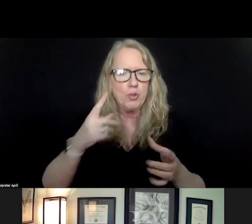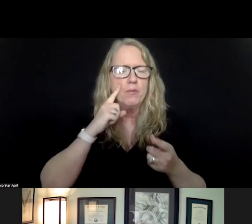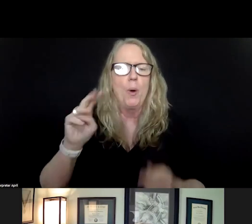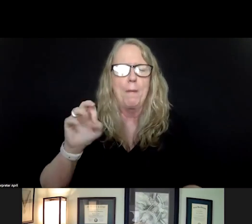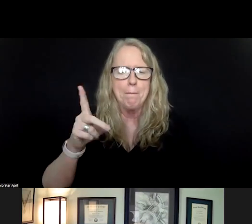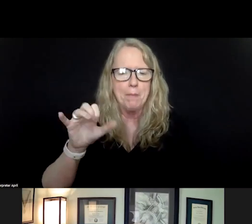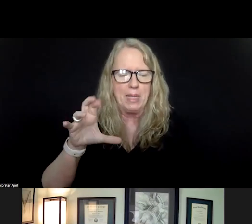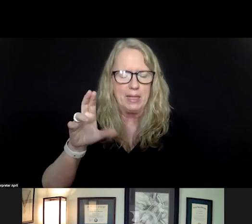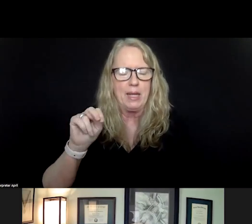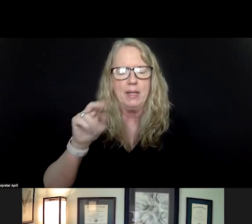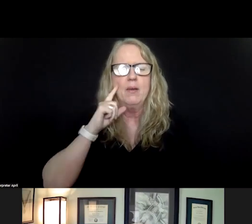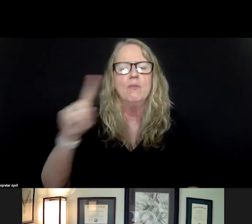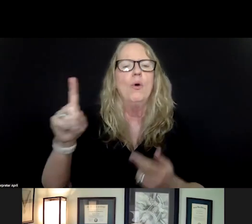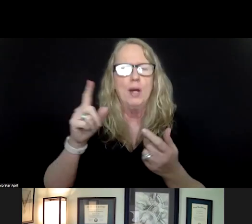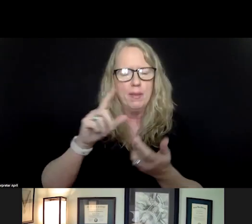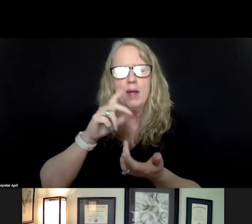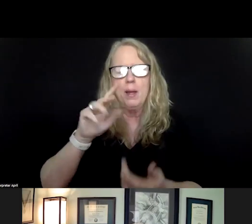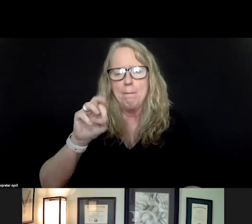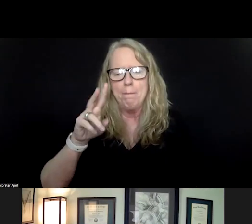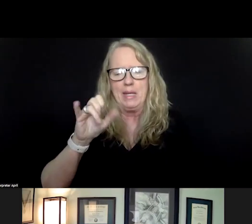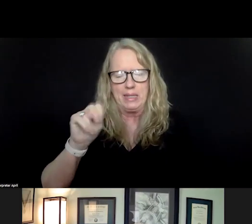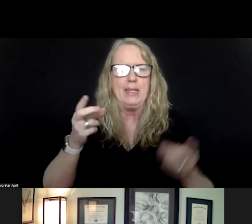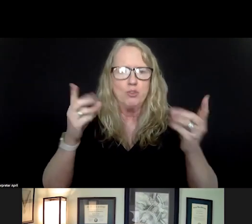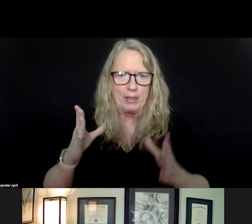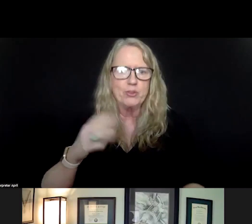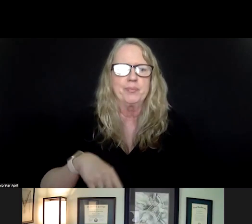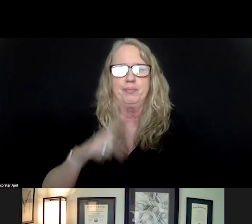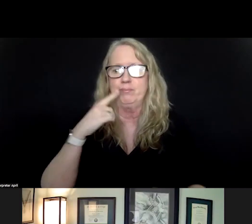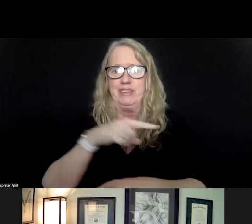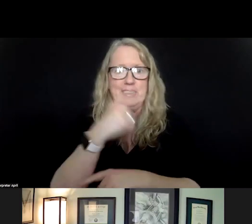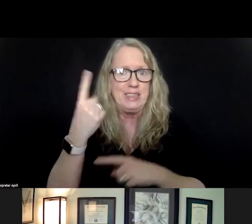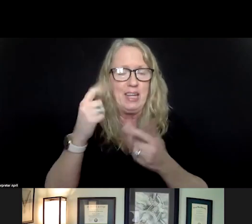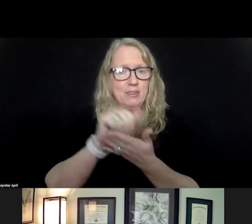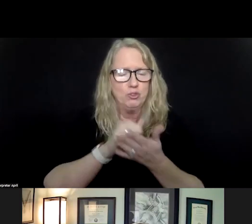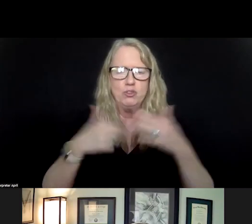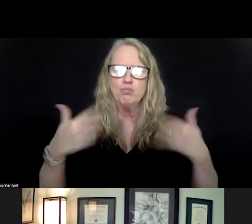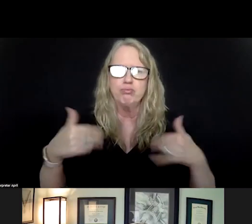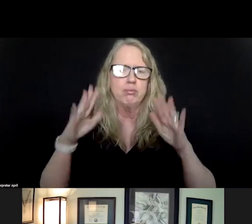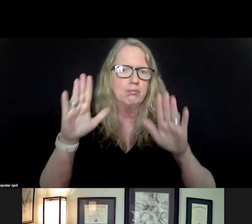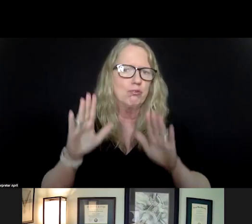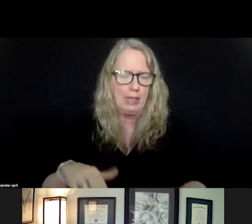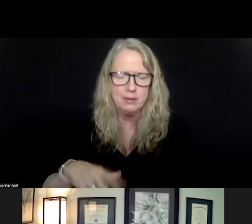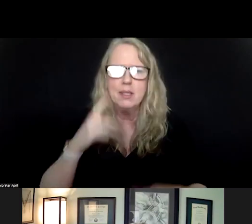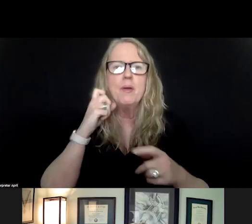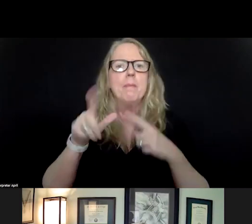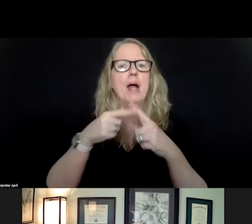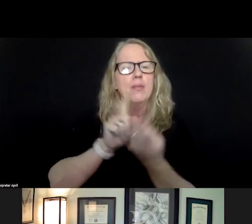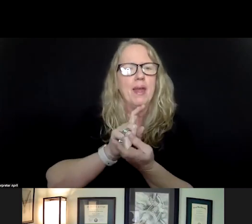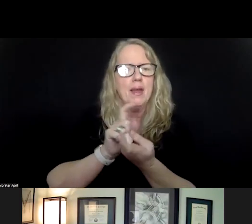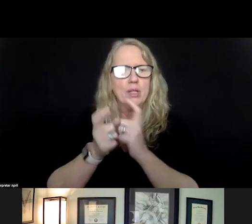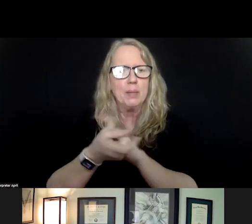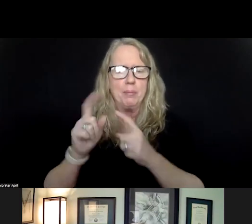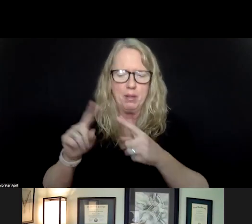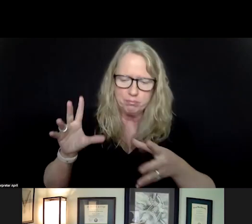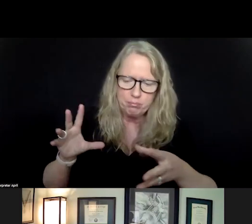National Association of Medicaid Directors. Today we have a great agenda focused on the evolution of a comprehensive